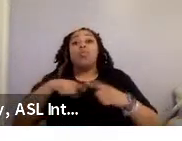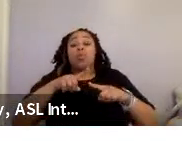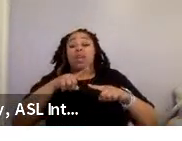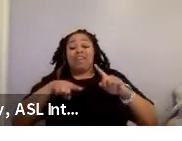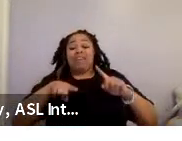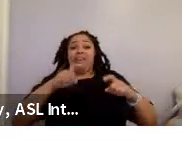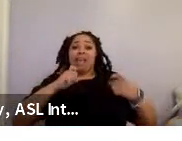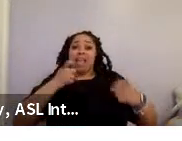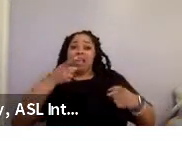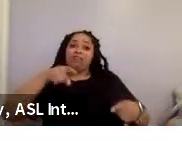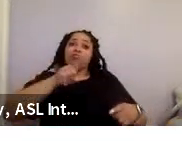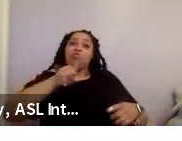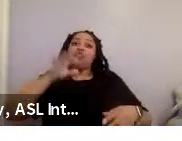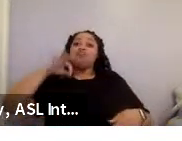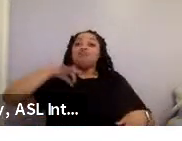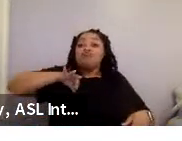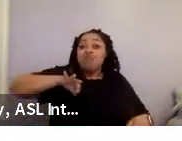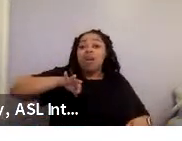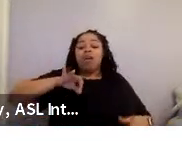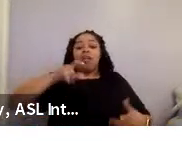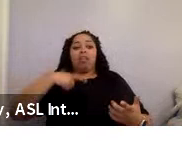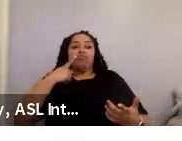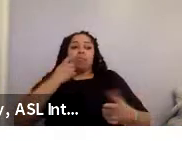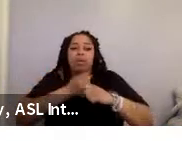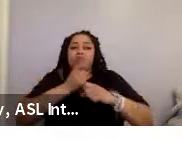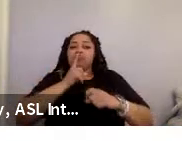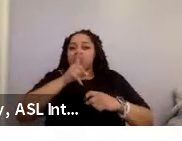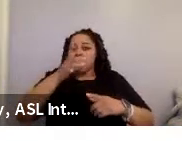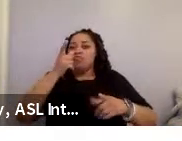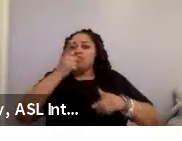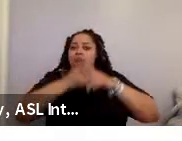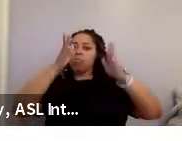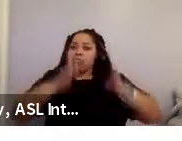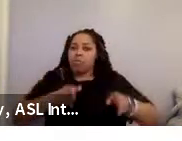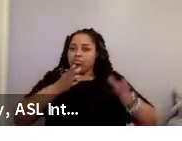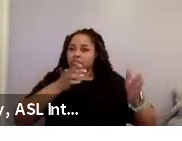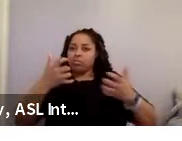you credit unless we are able to verify your name.